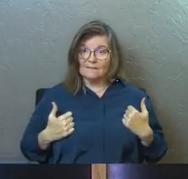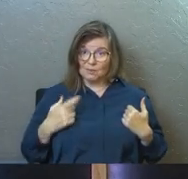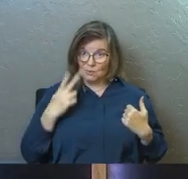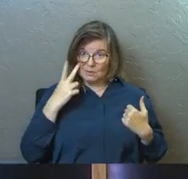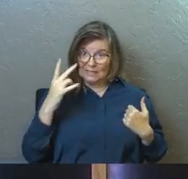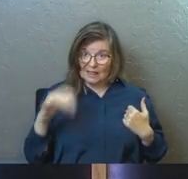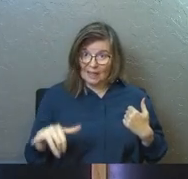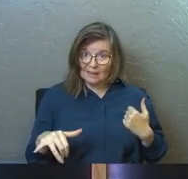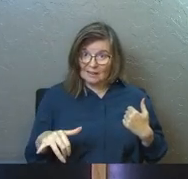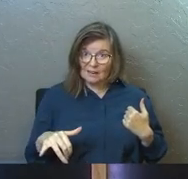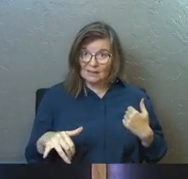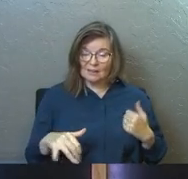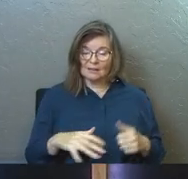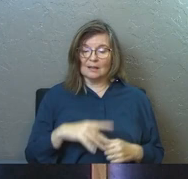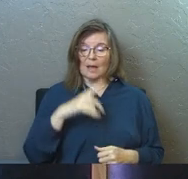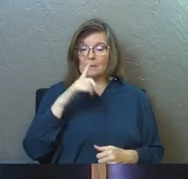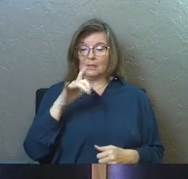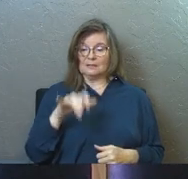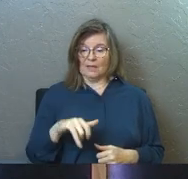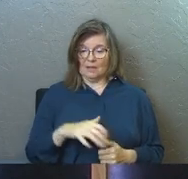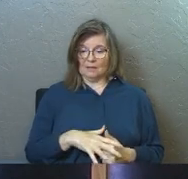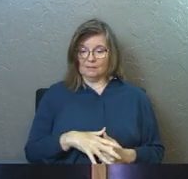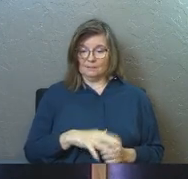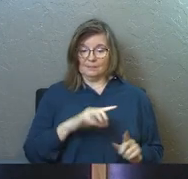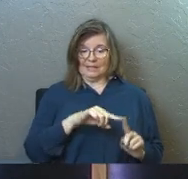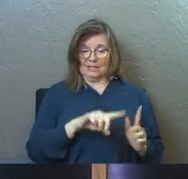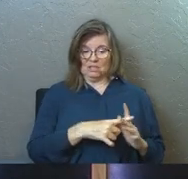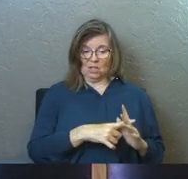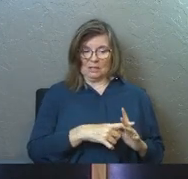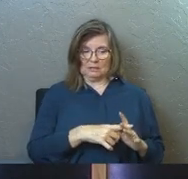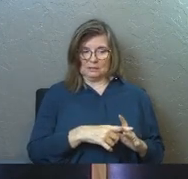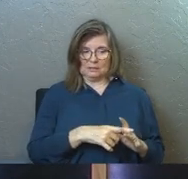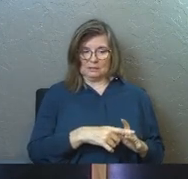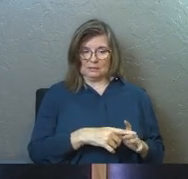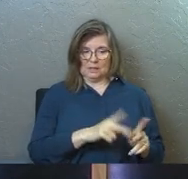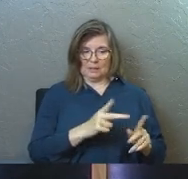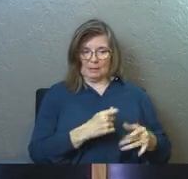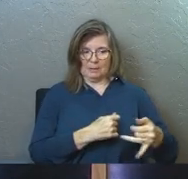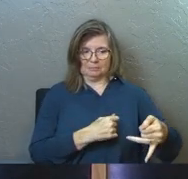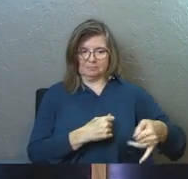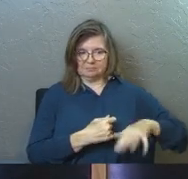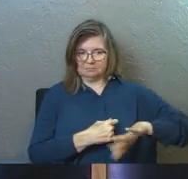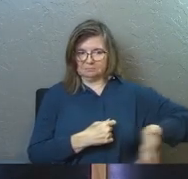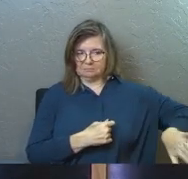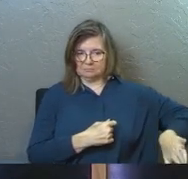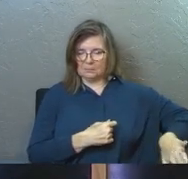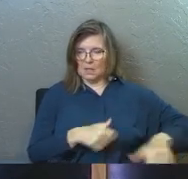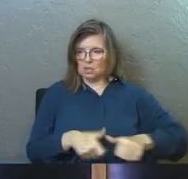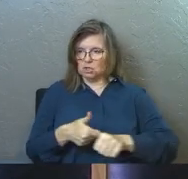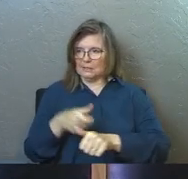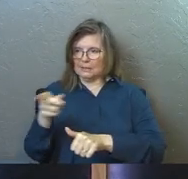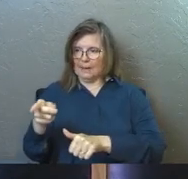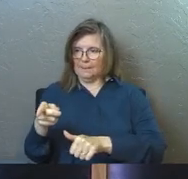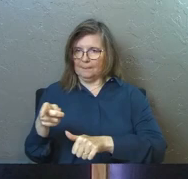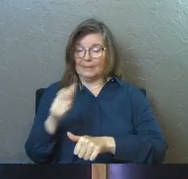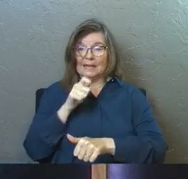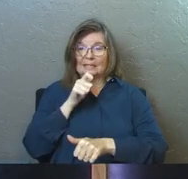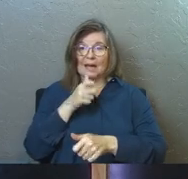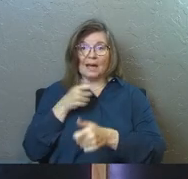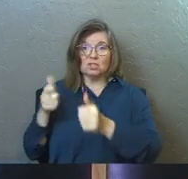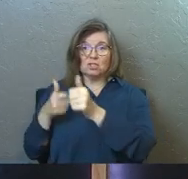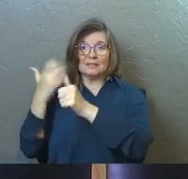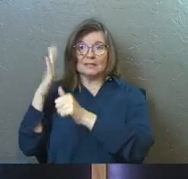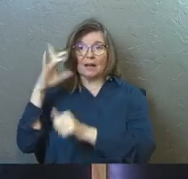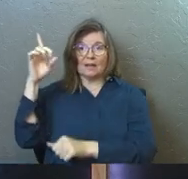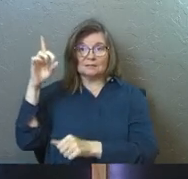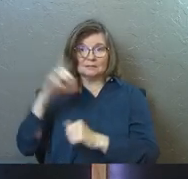Do you see it? And because of that, he starts chasing them instead of chasing God. Because that's what always